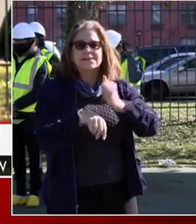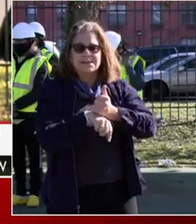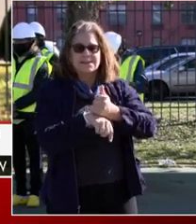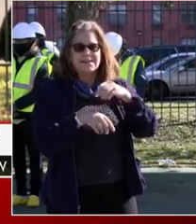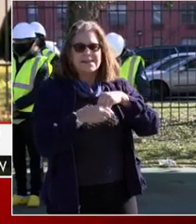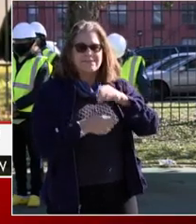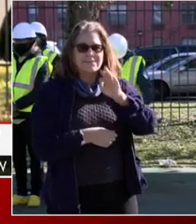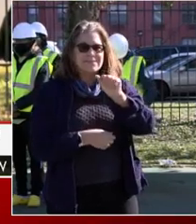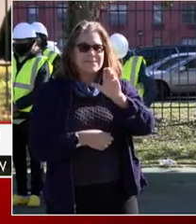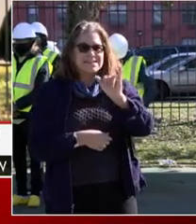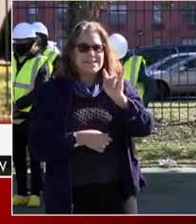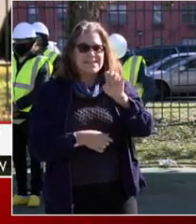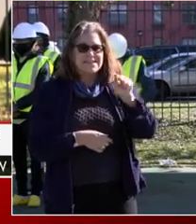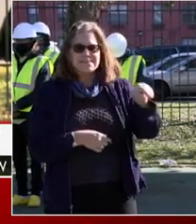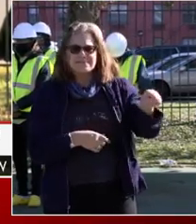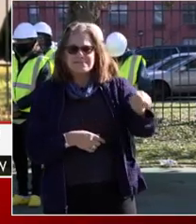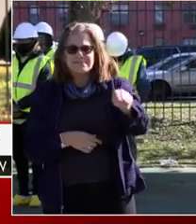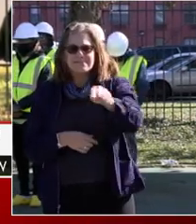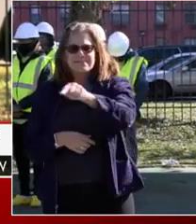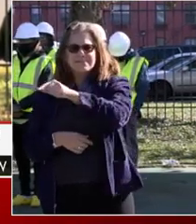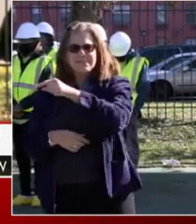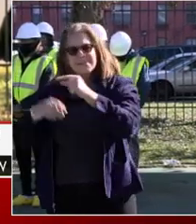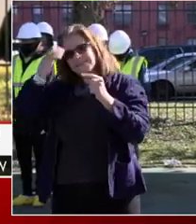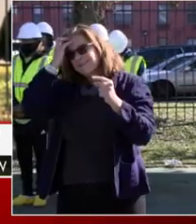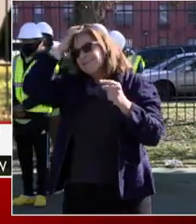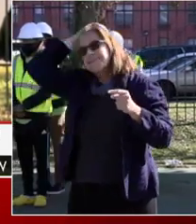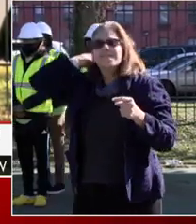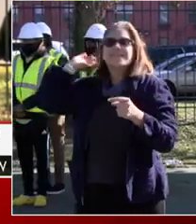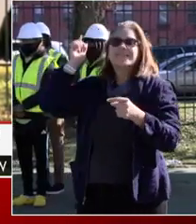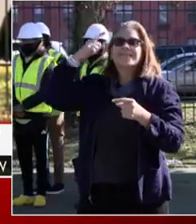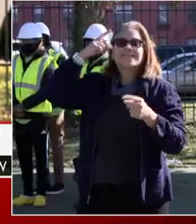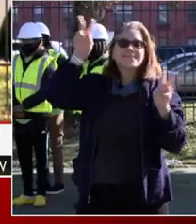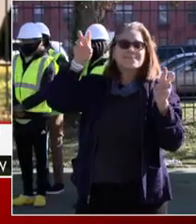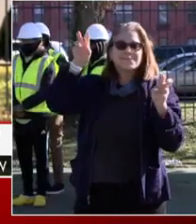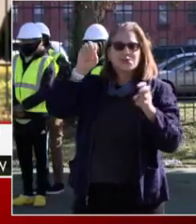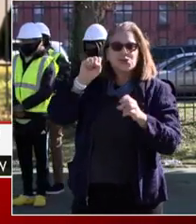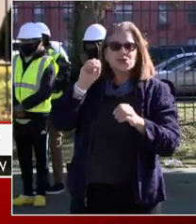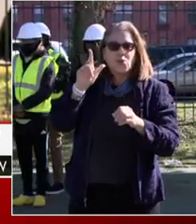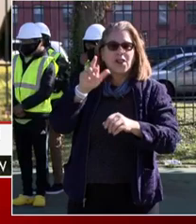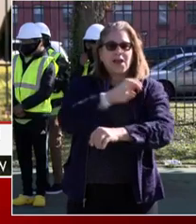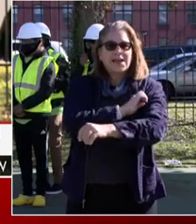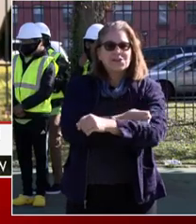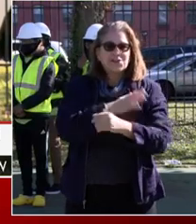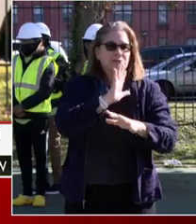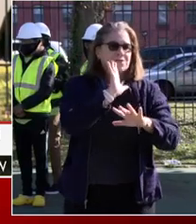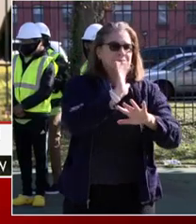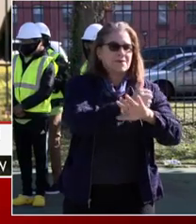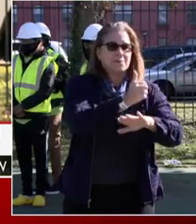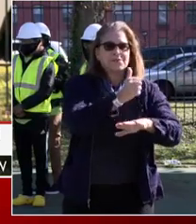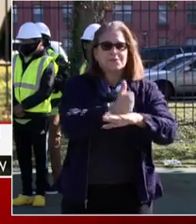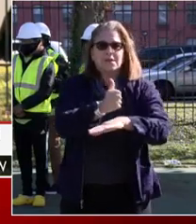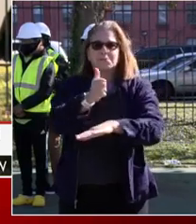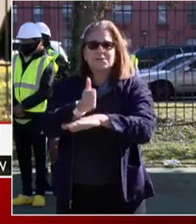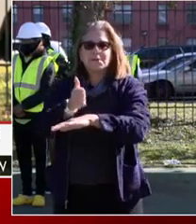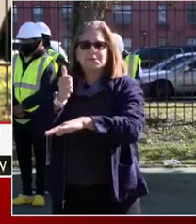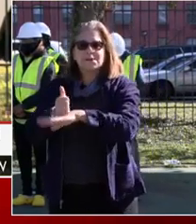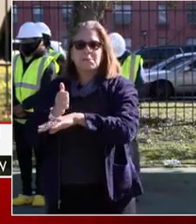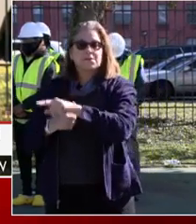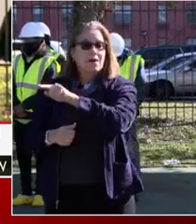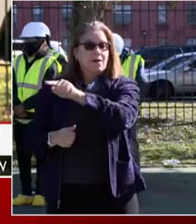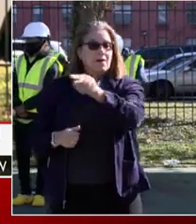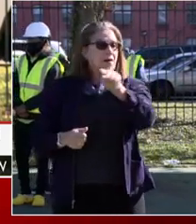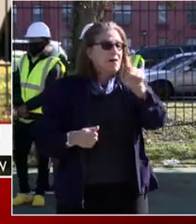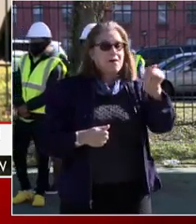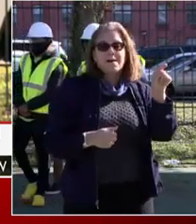of solar energy throughout our city, then uses that power to drastically reduce electric bills and